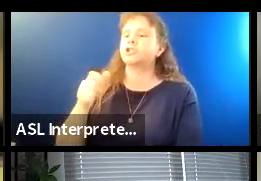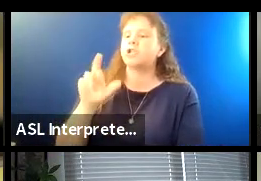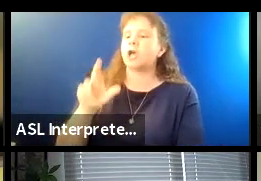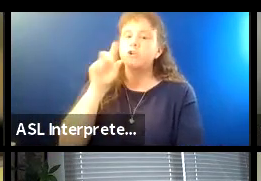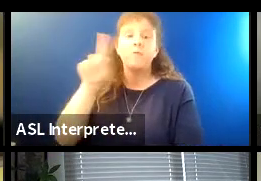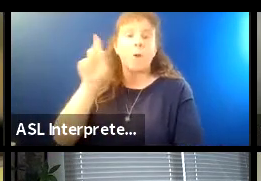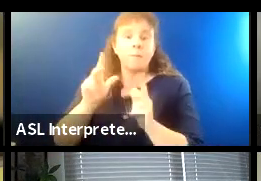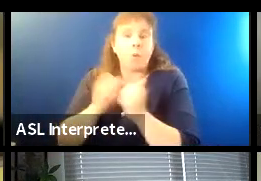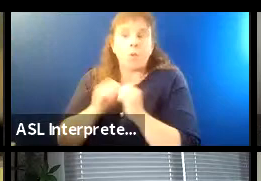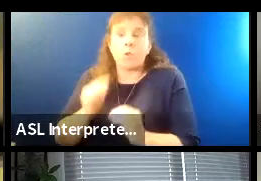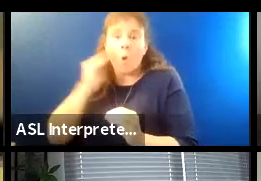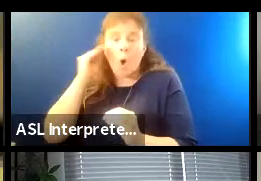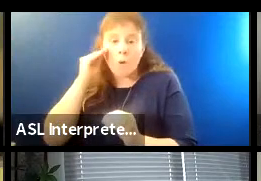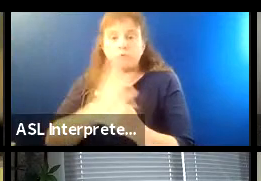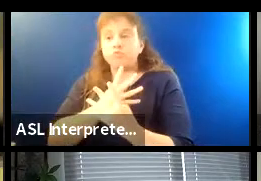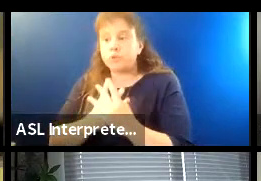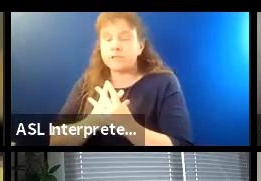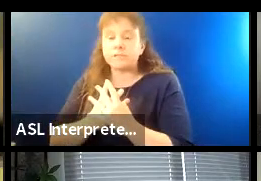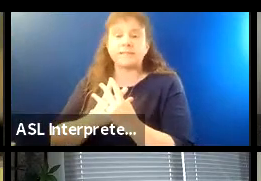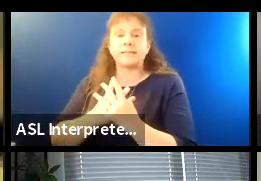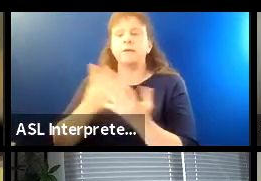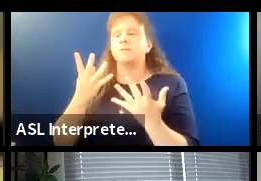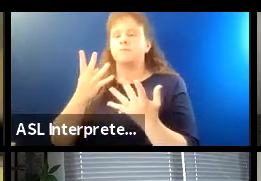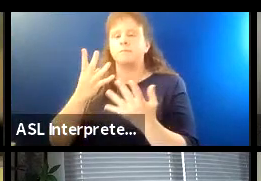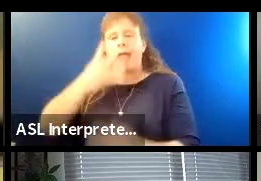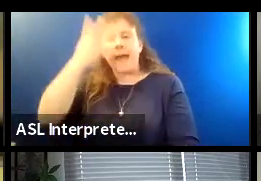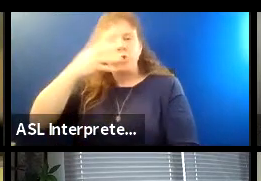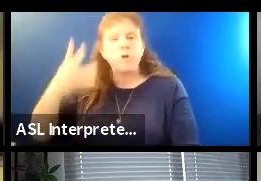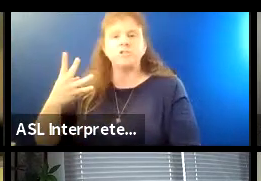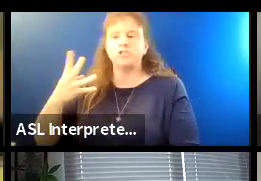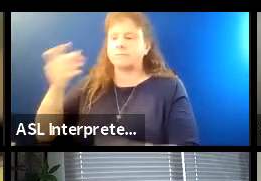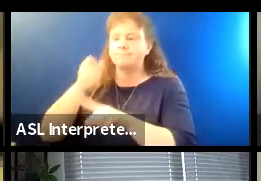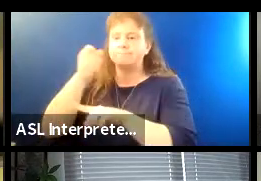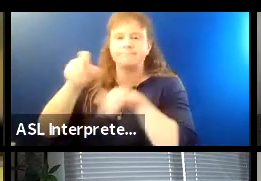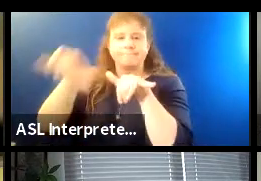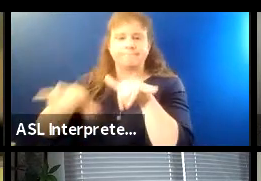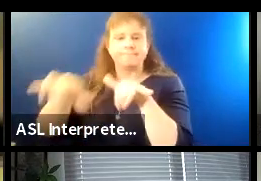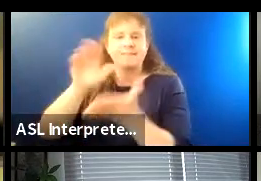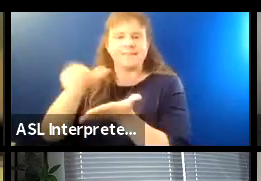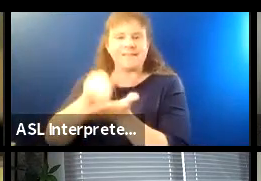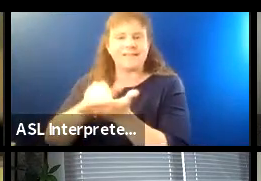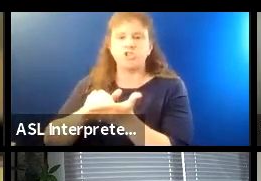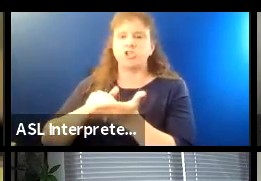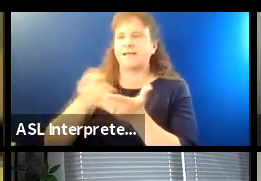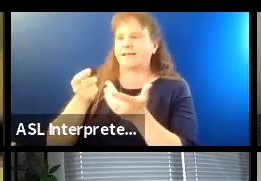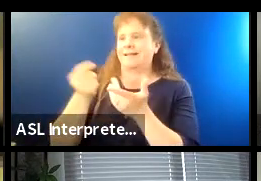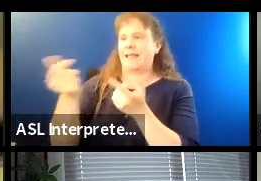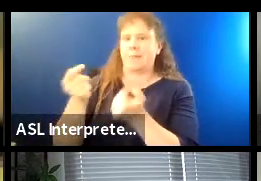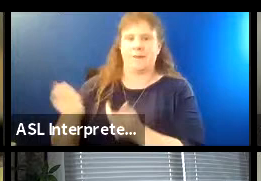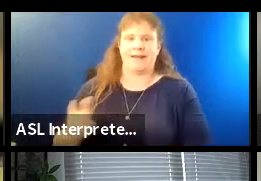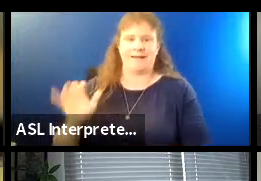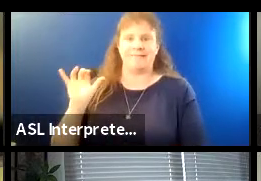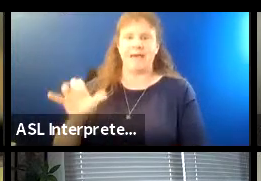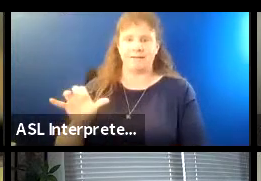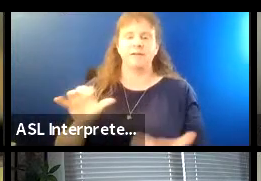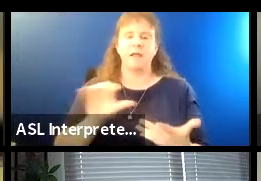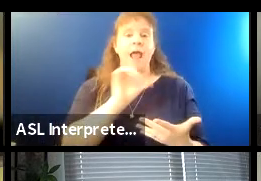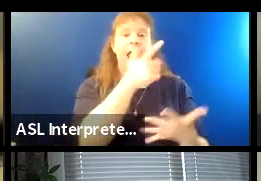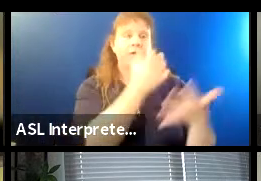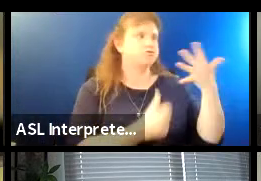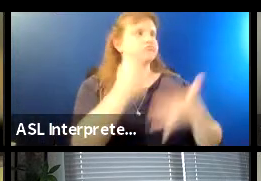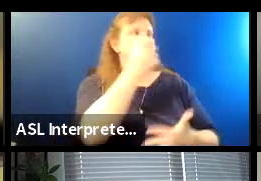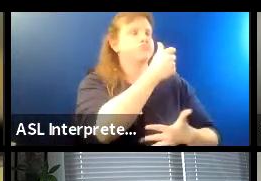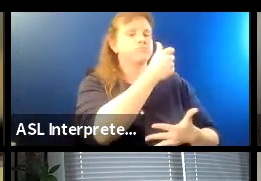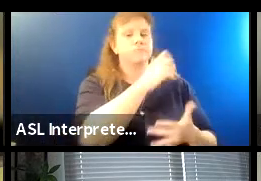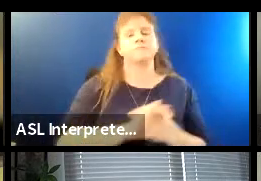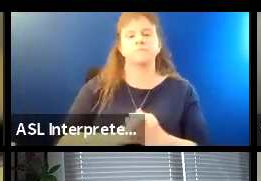homelessness, prisons, jails, immigration detention centers, etc. This sudden shift to deprioritize people in congregate settings,